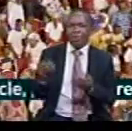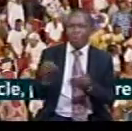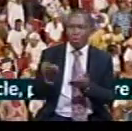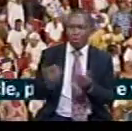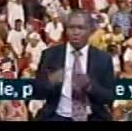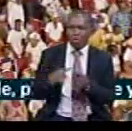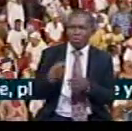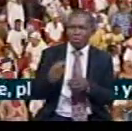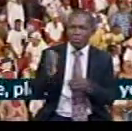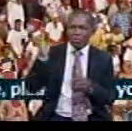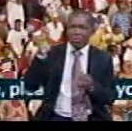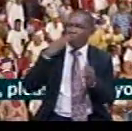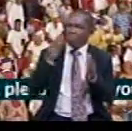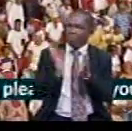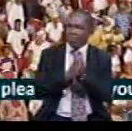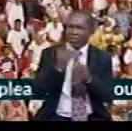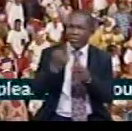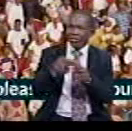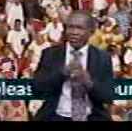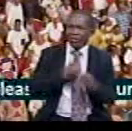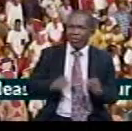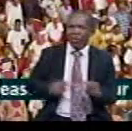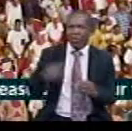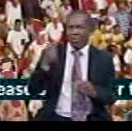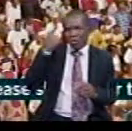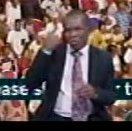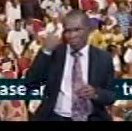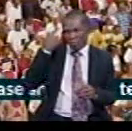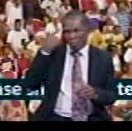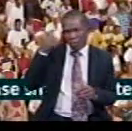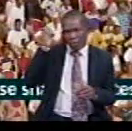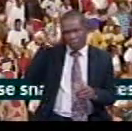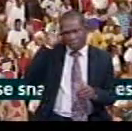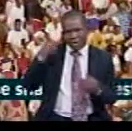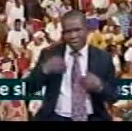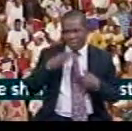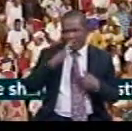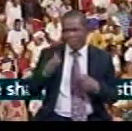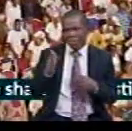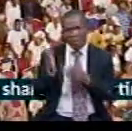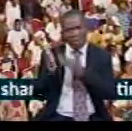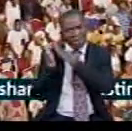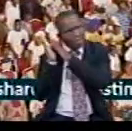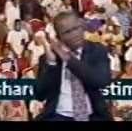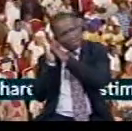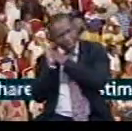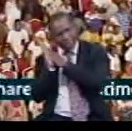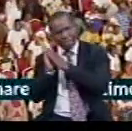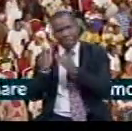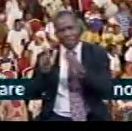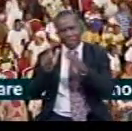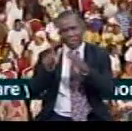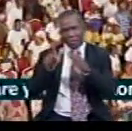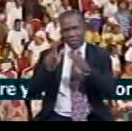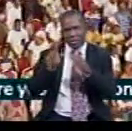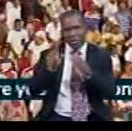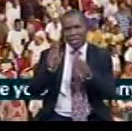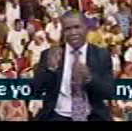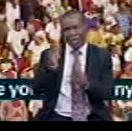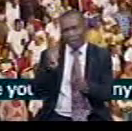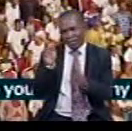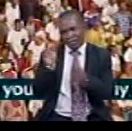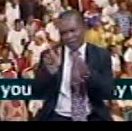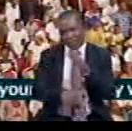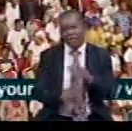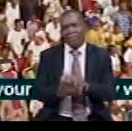son. He has been constipated for weeks now, but he connected to the program because he heard a testimony